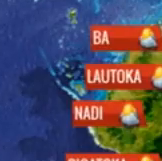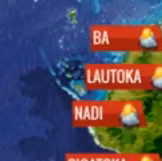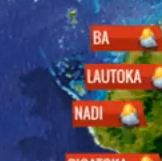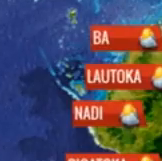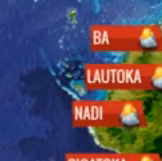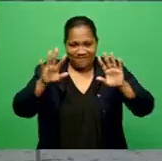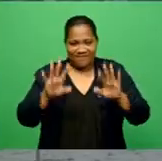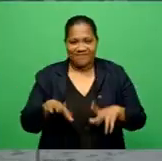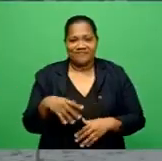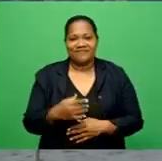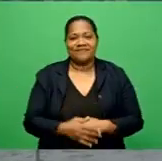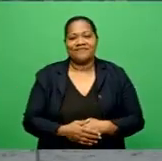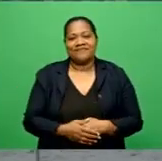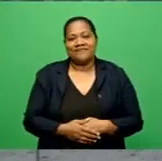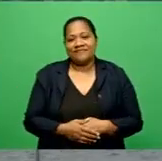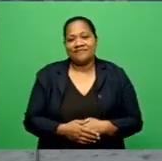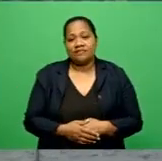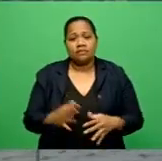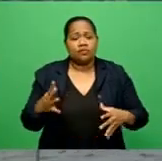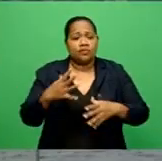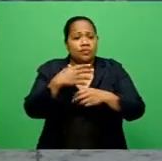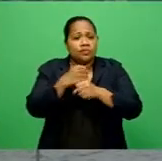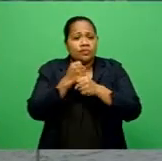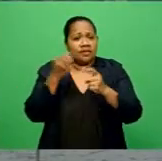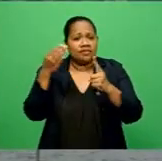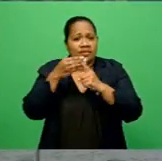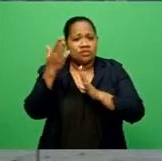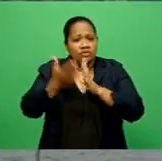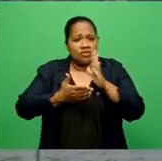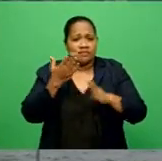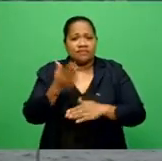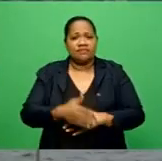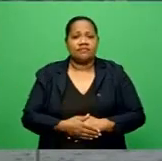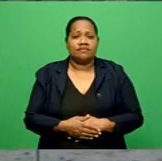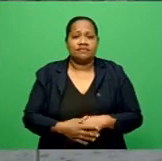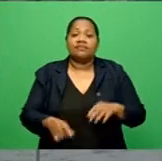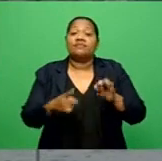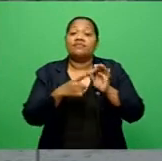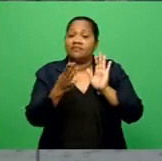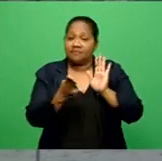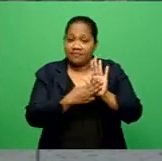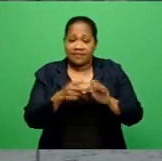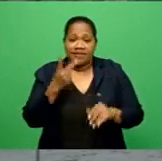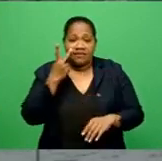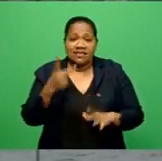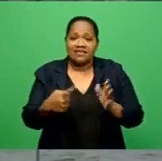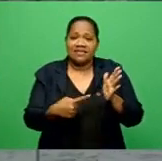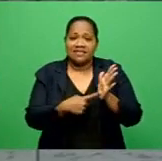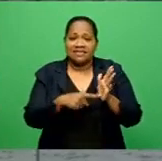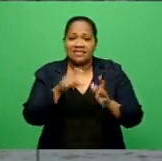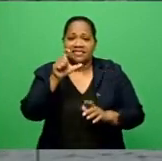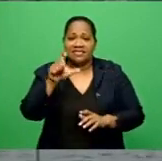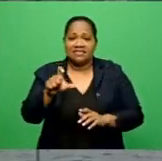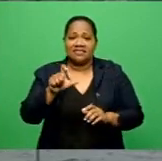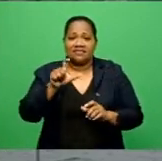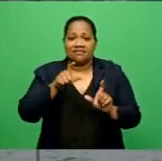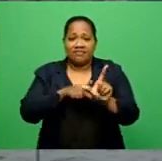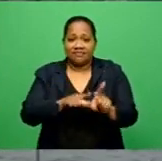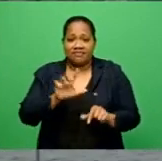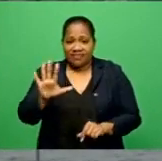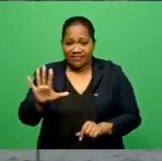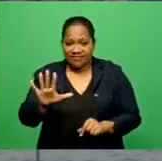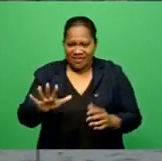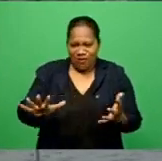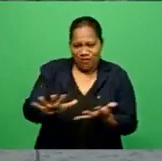showers. Recapping the main stories, PM visits TCSA ravaged